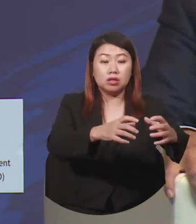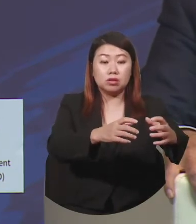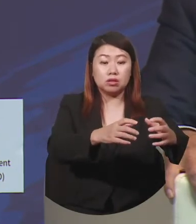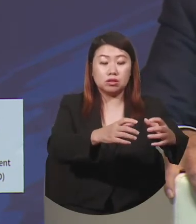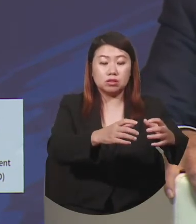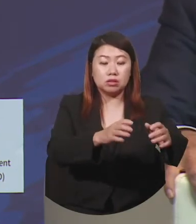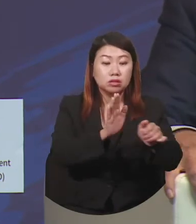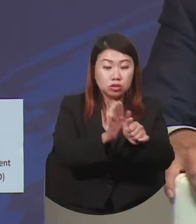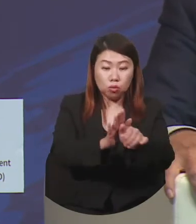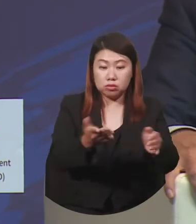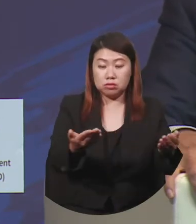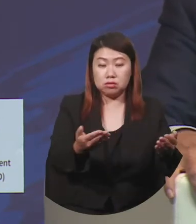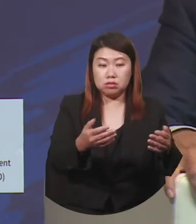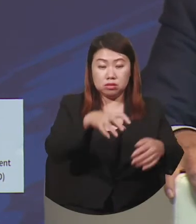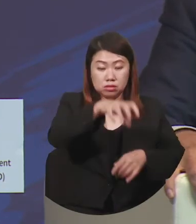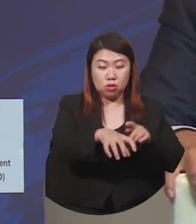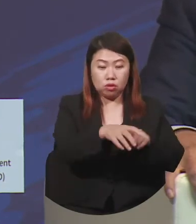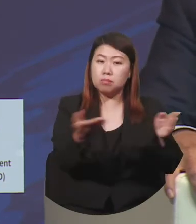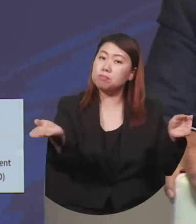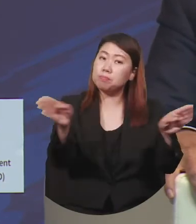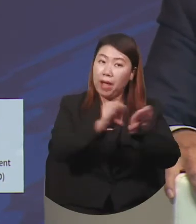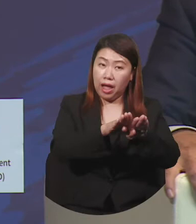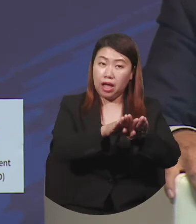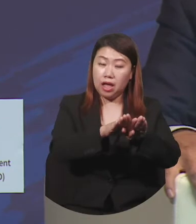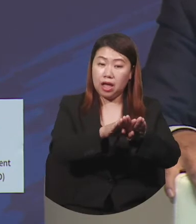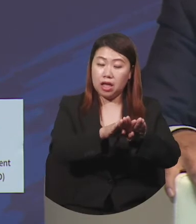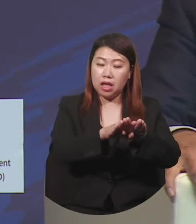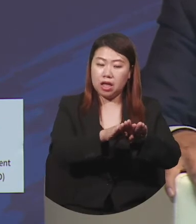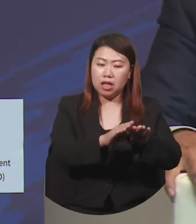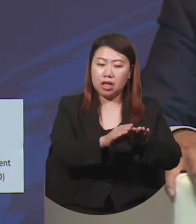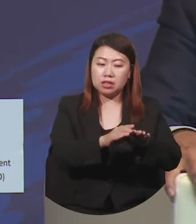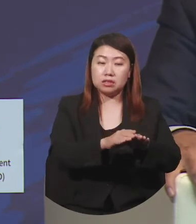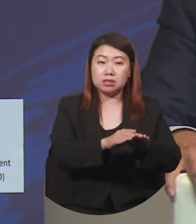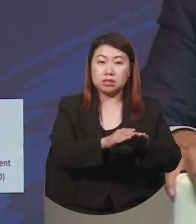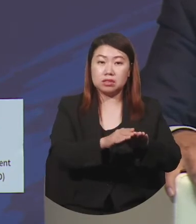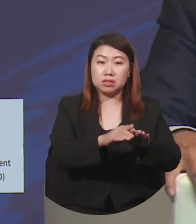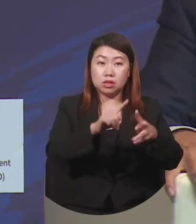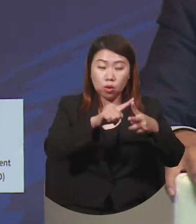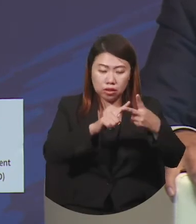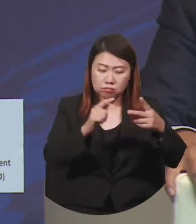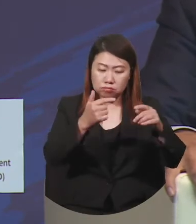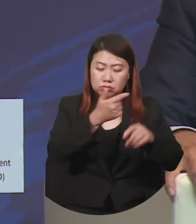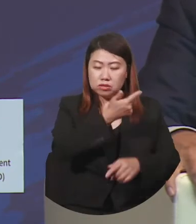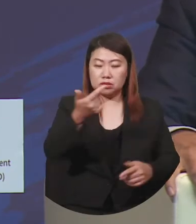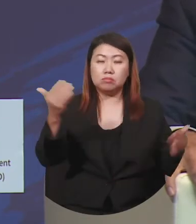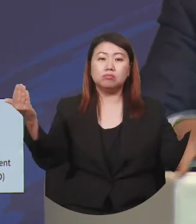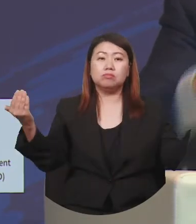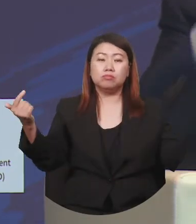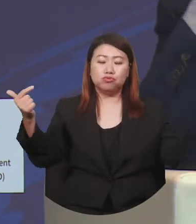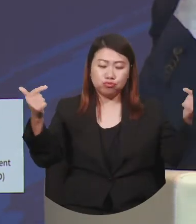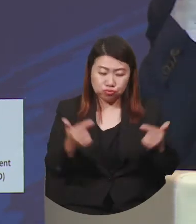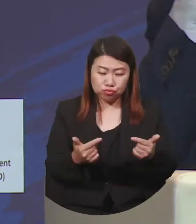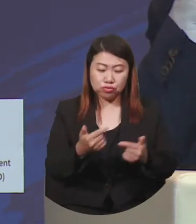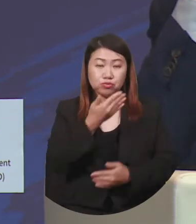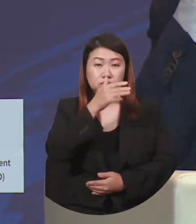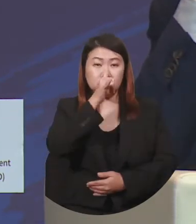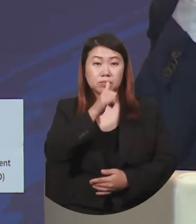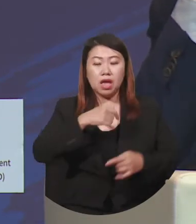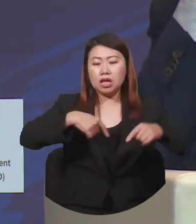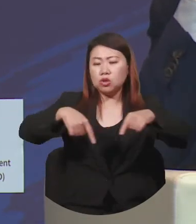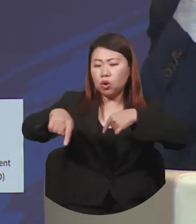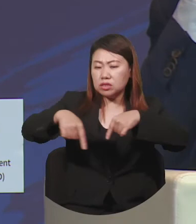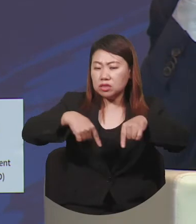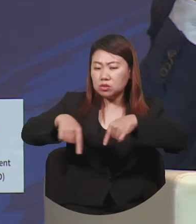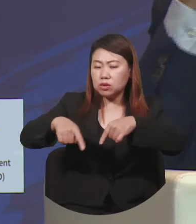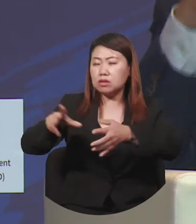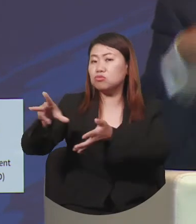the world. Aid is unpredictable because sometimes it is political, and so that will impact the level